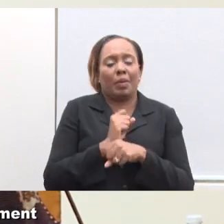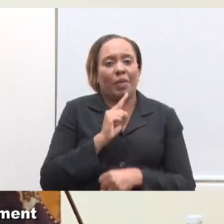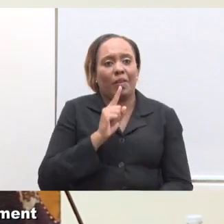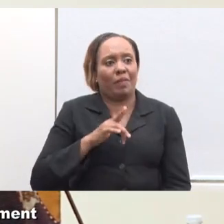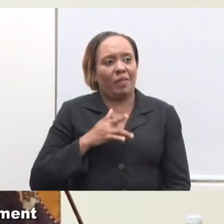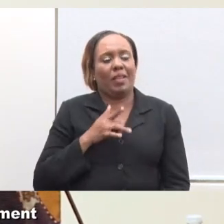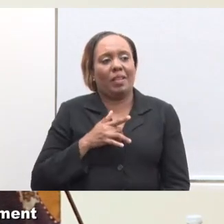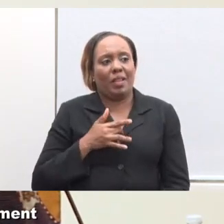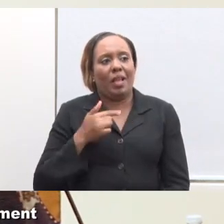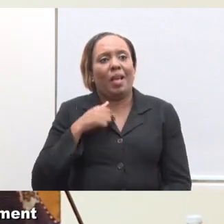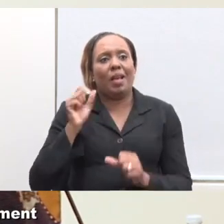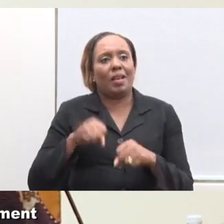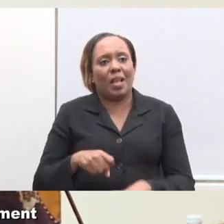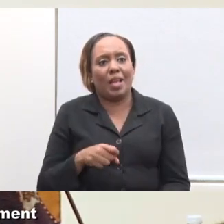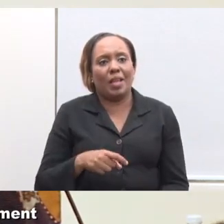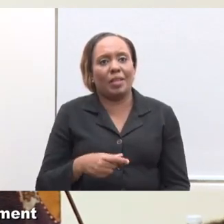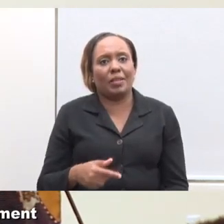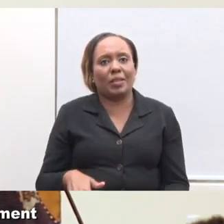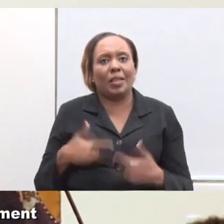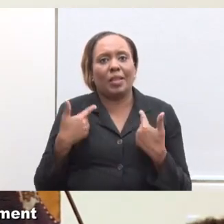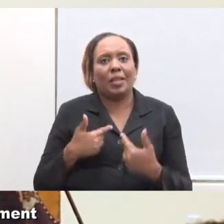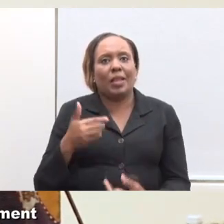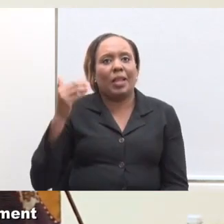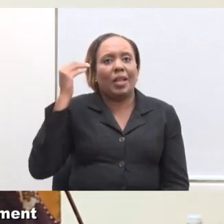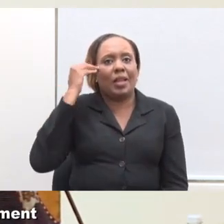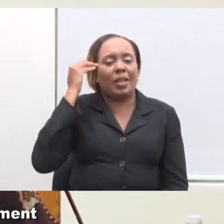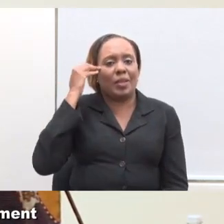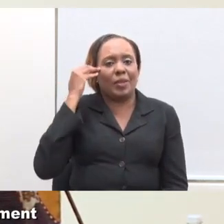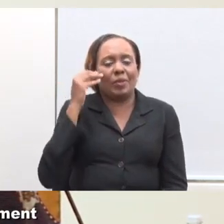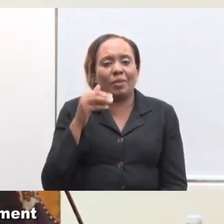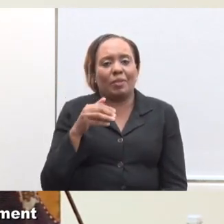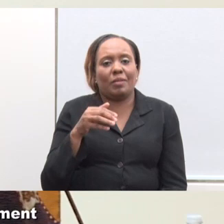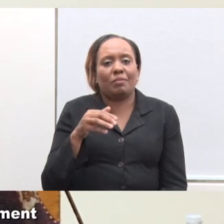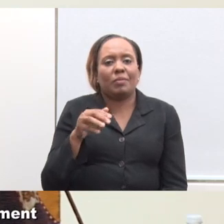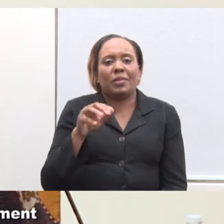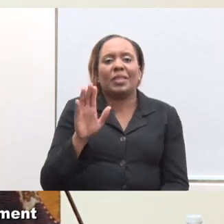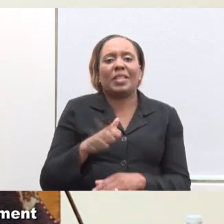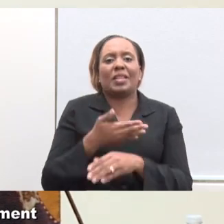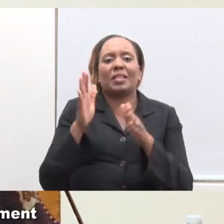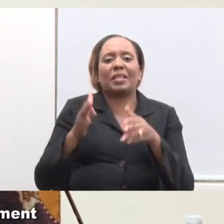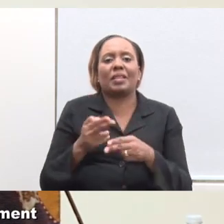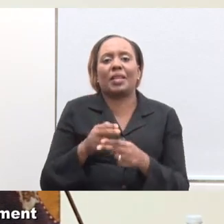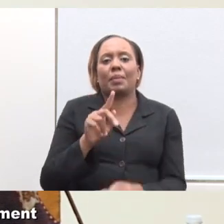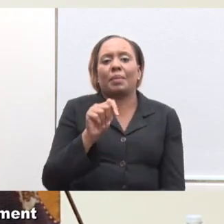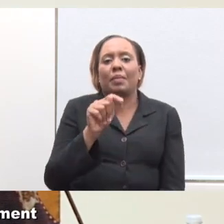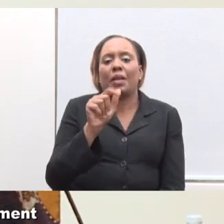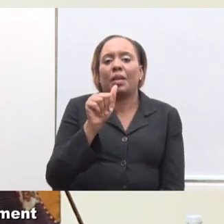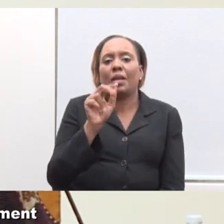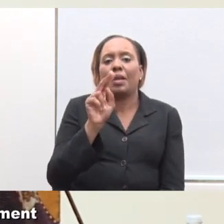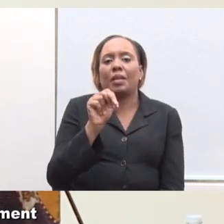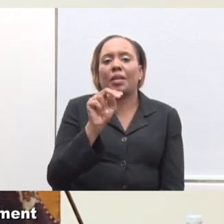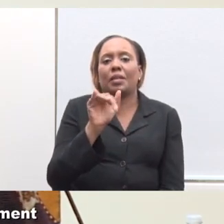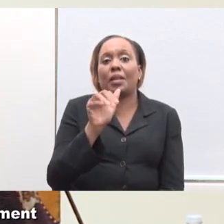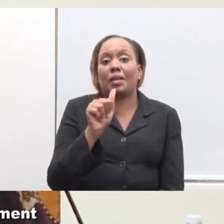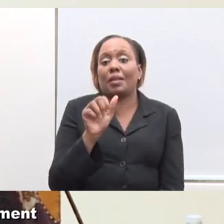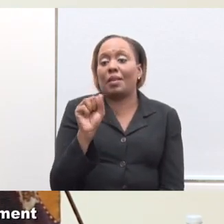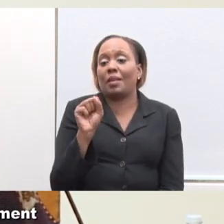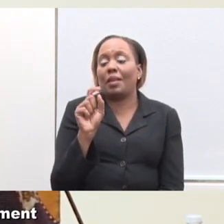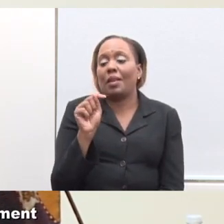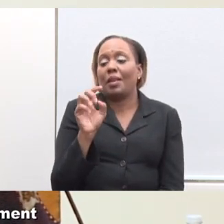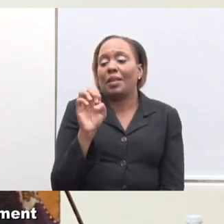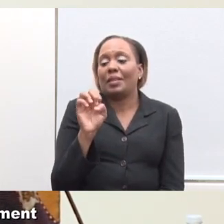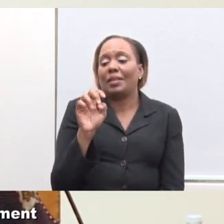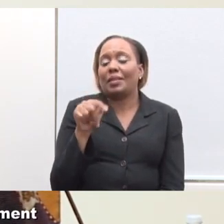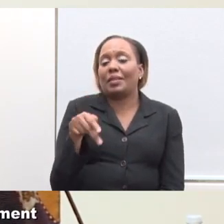know what it was to listen to Tanya Stevens' album Revolution, or to listen to the Calypsos by